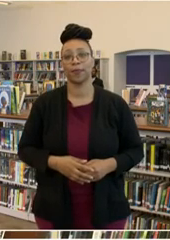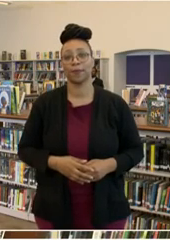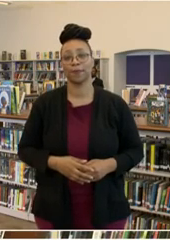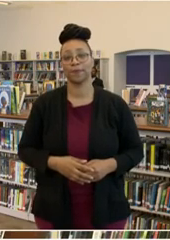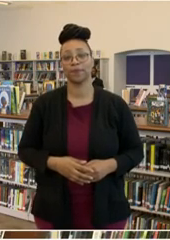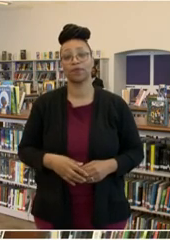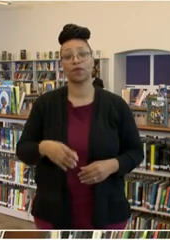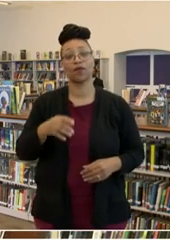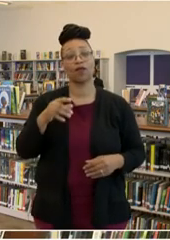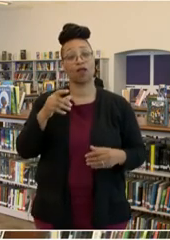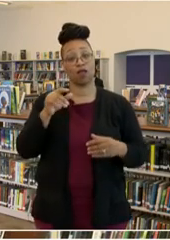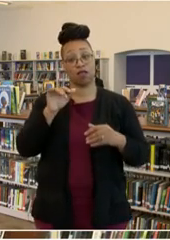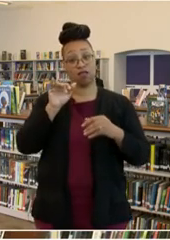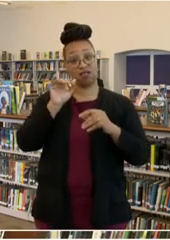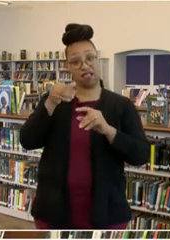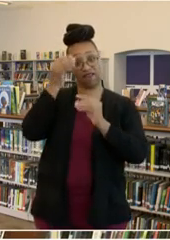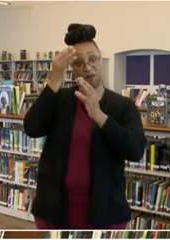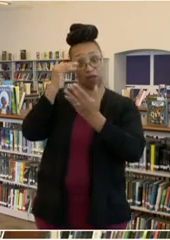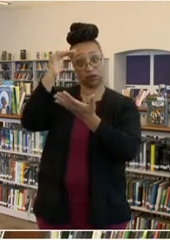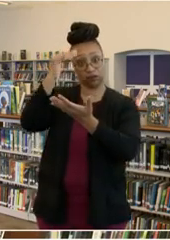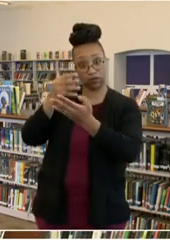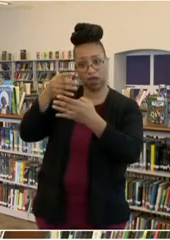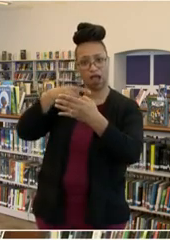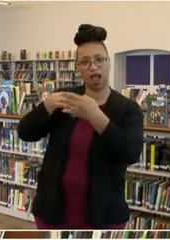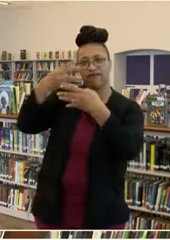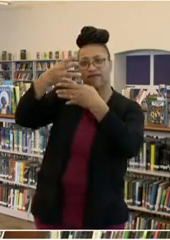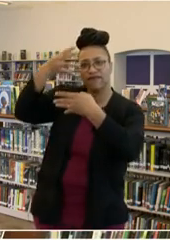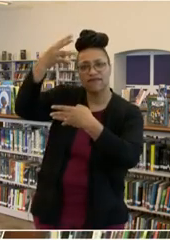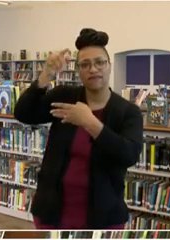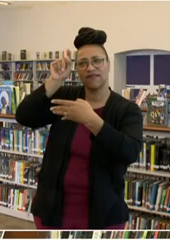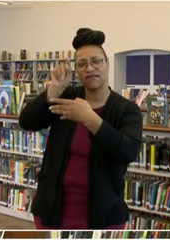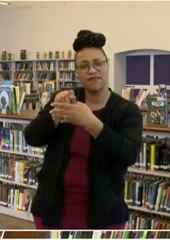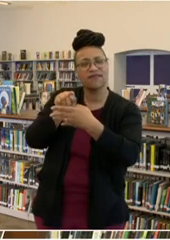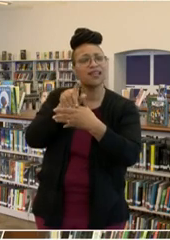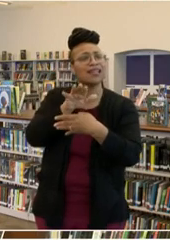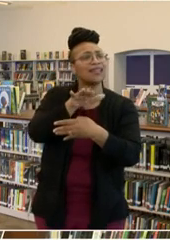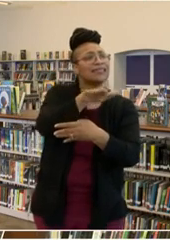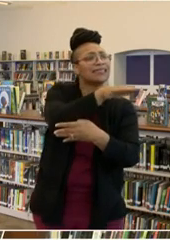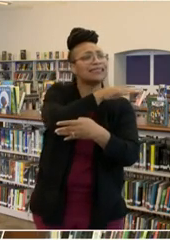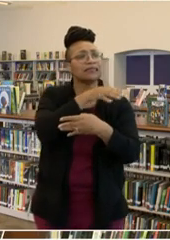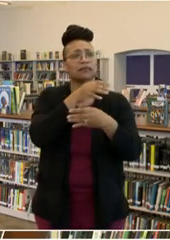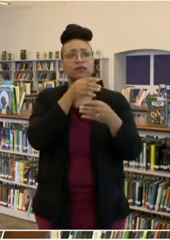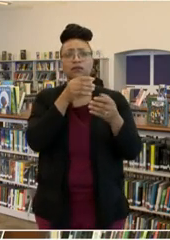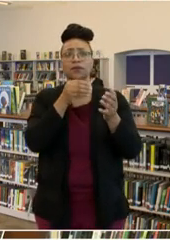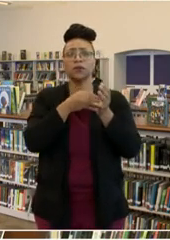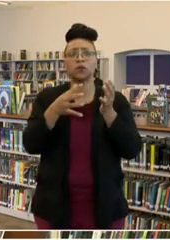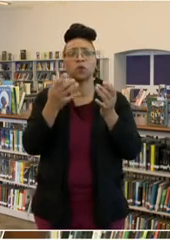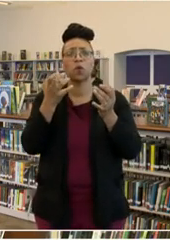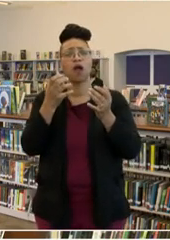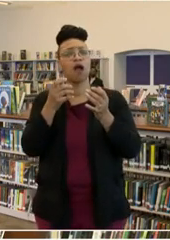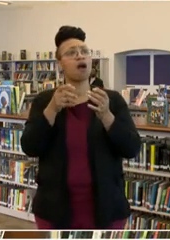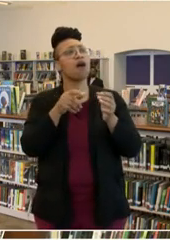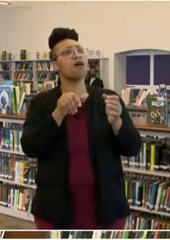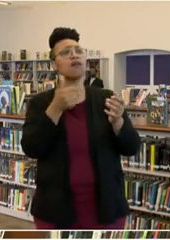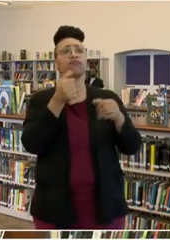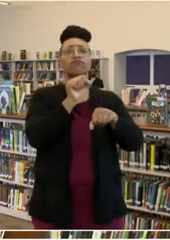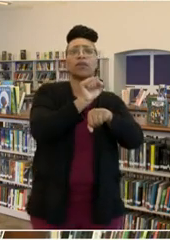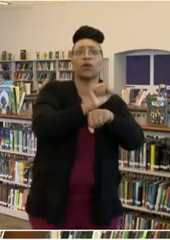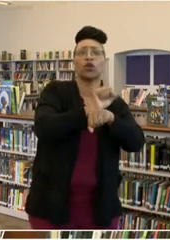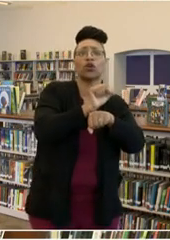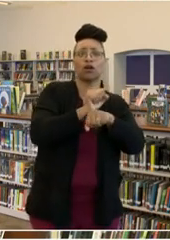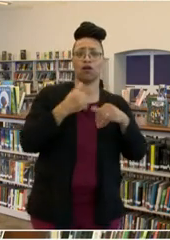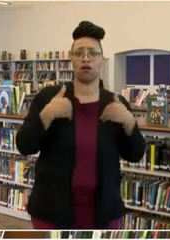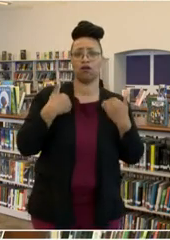of our adults who are serving our students that the time is now to sign up for the Summer Youth Employment